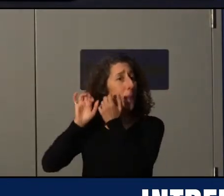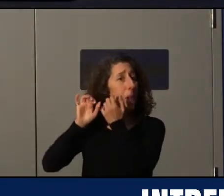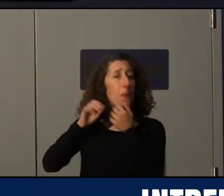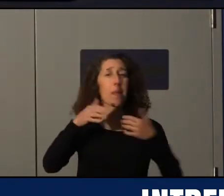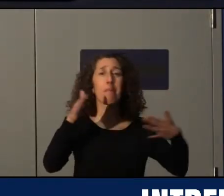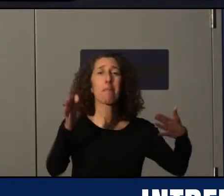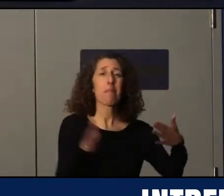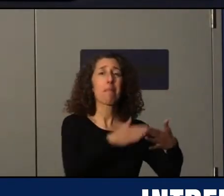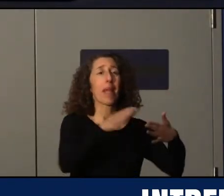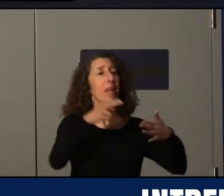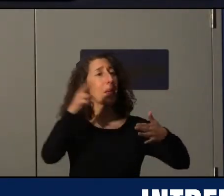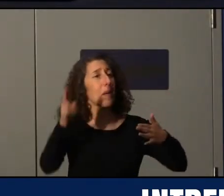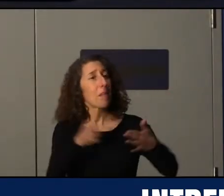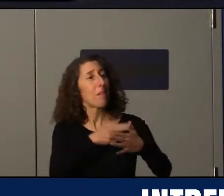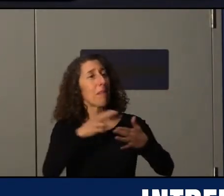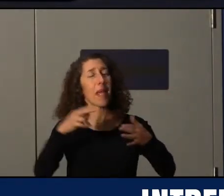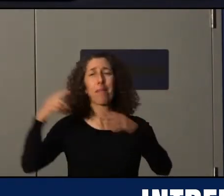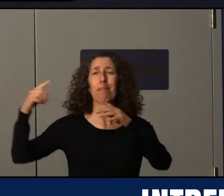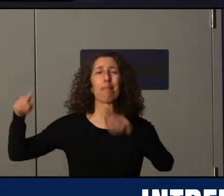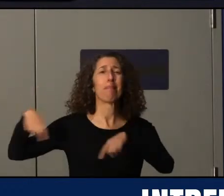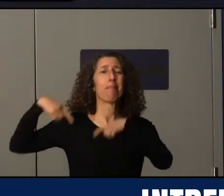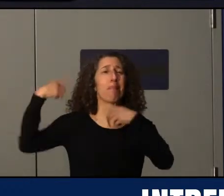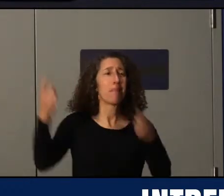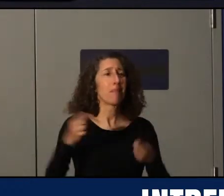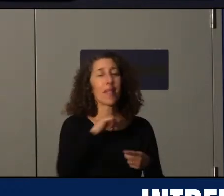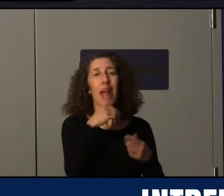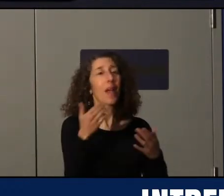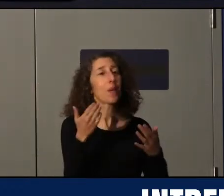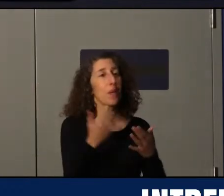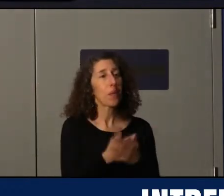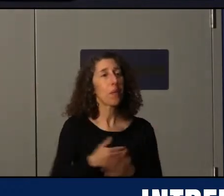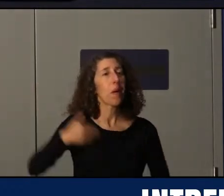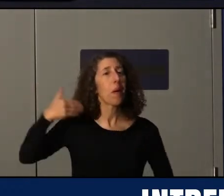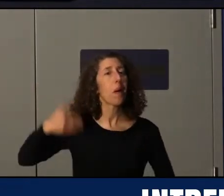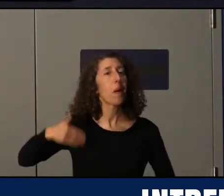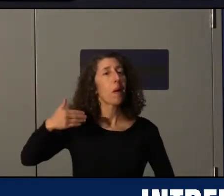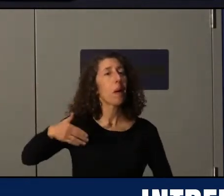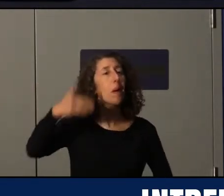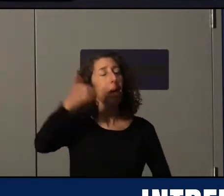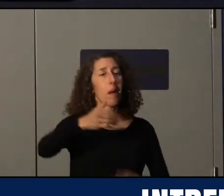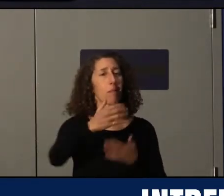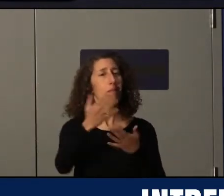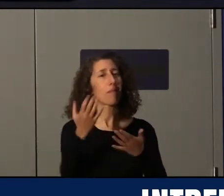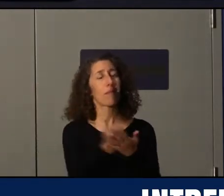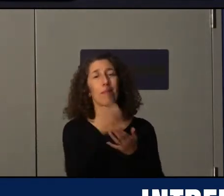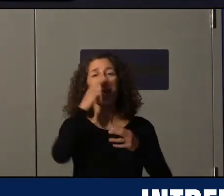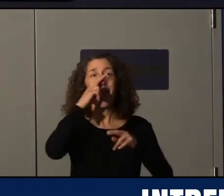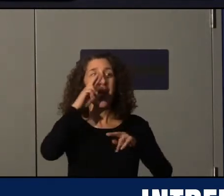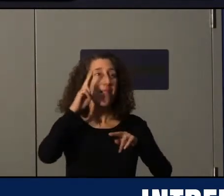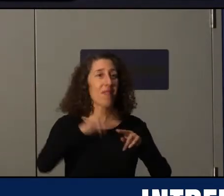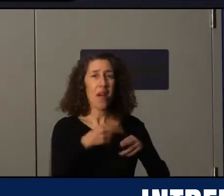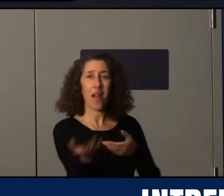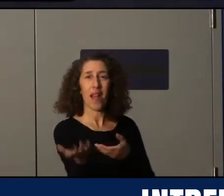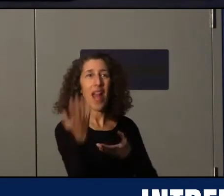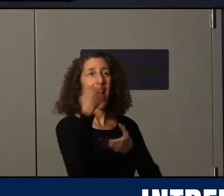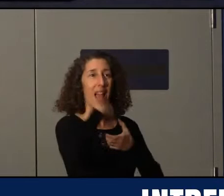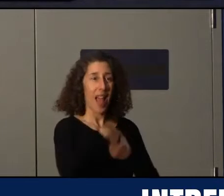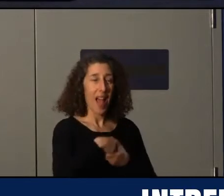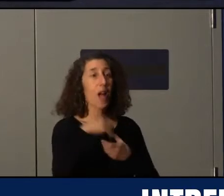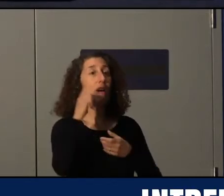been there since the beginning. And I'm so happy to see, you know, our friends like Sian taking that, like, very